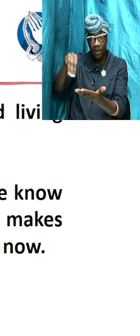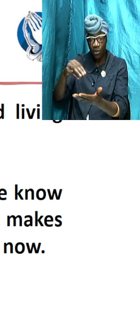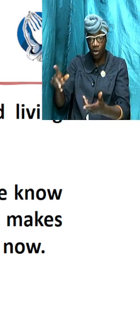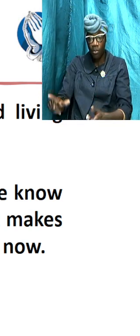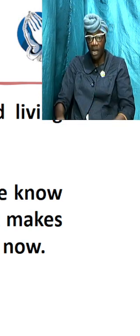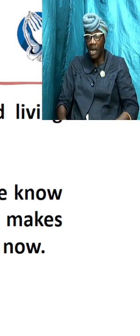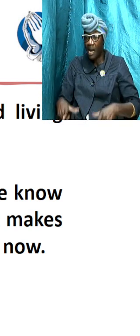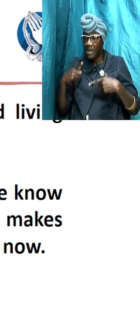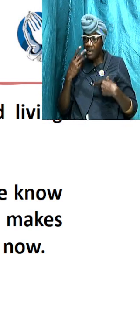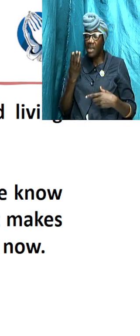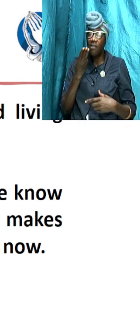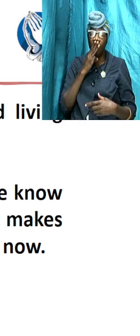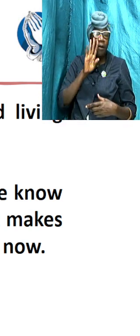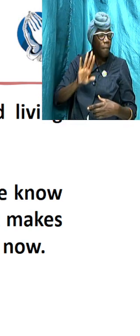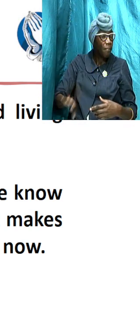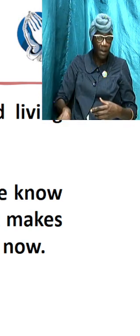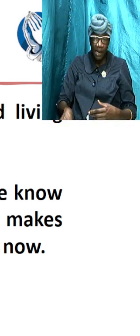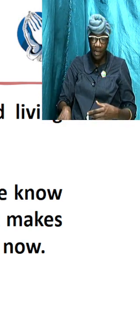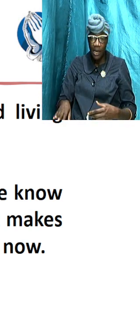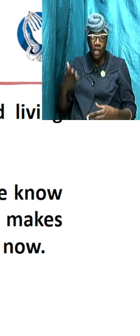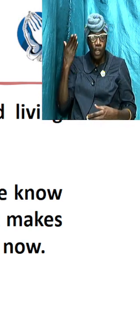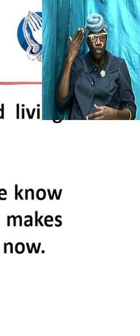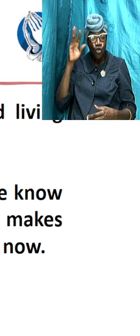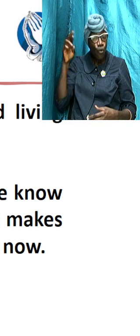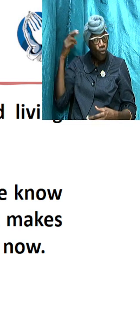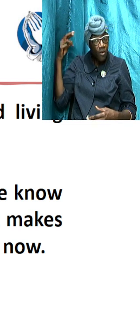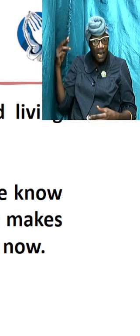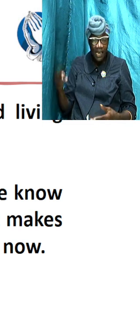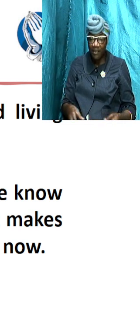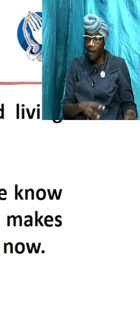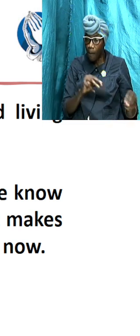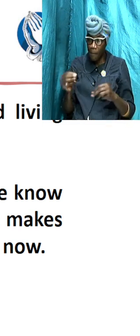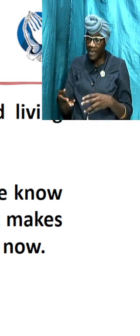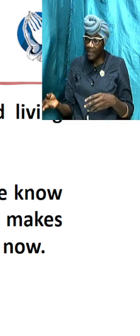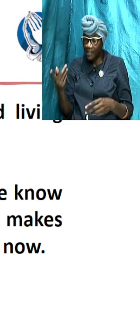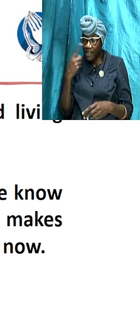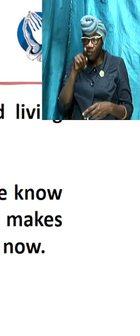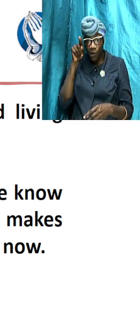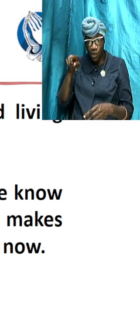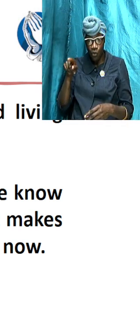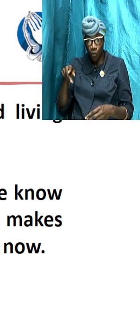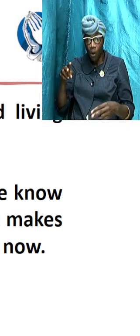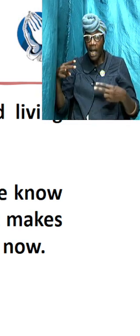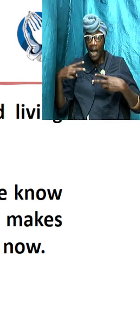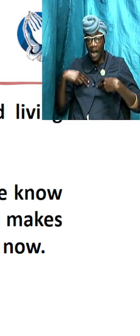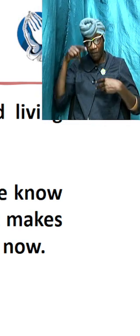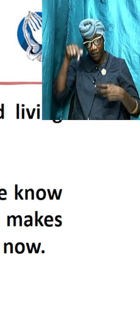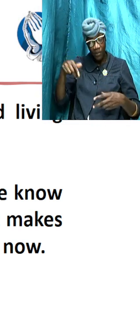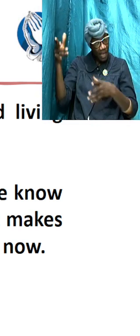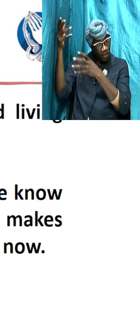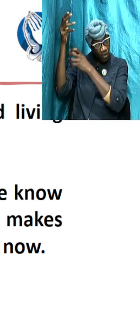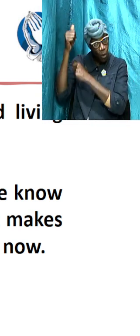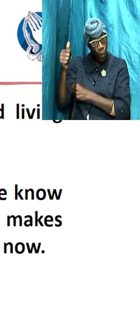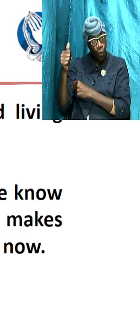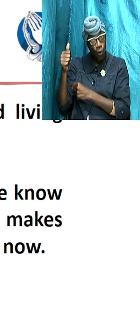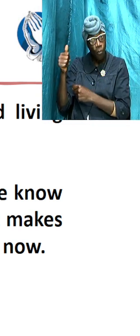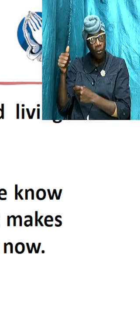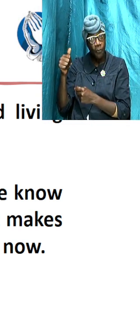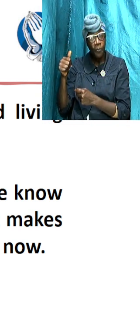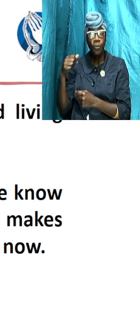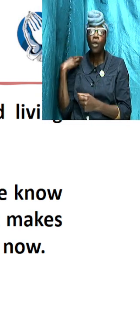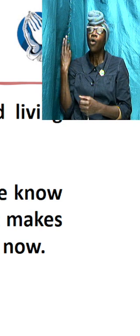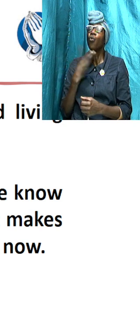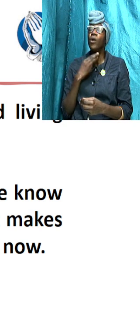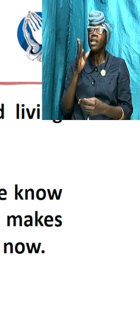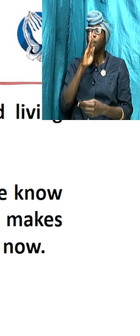it because they don't realize that there are some mighty things ahead for you. In other words, having this hope that we are going to